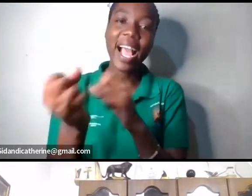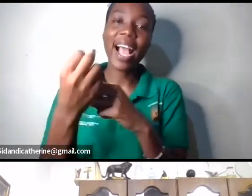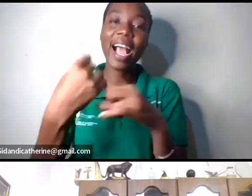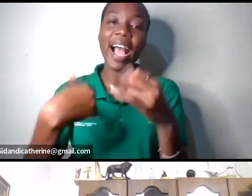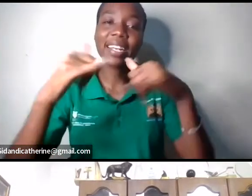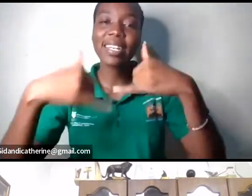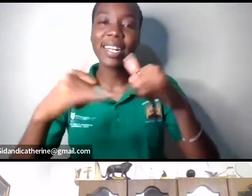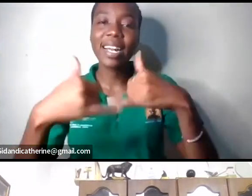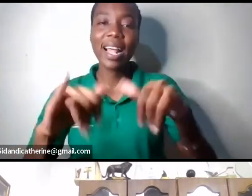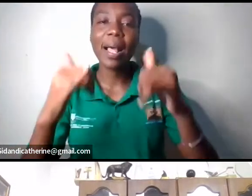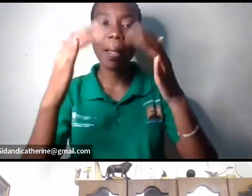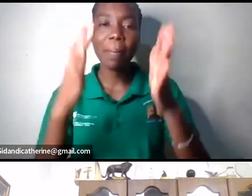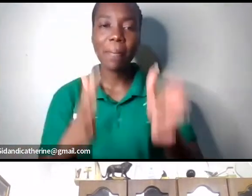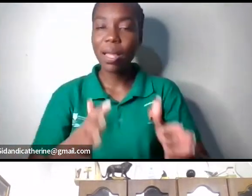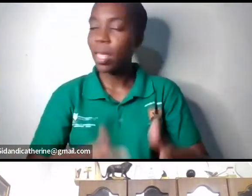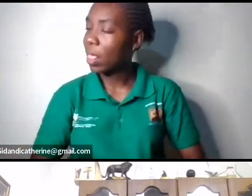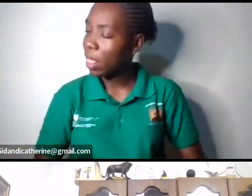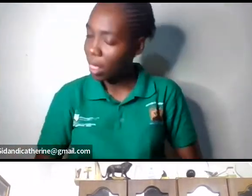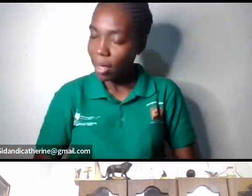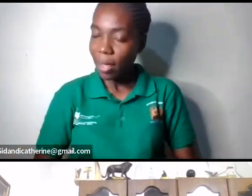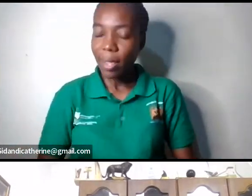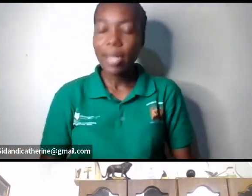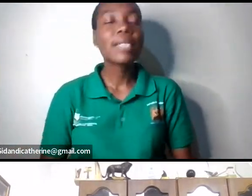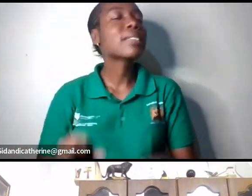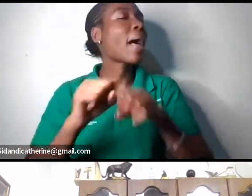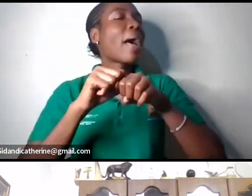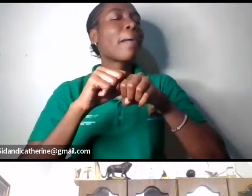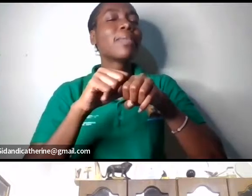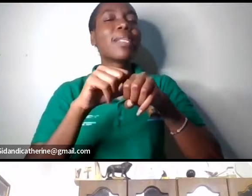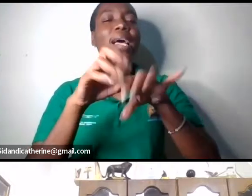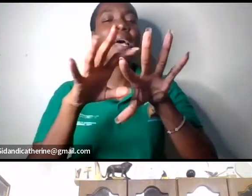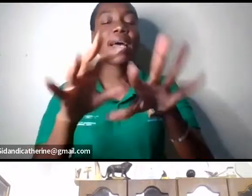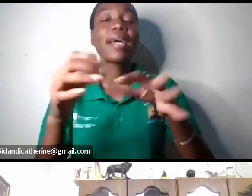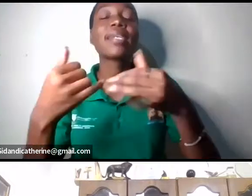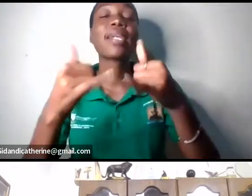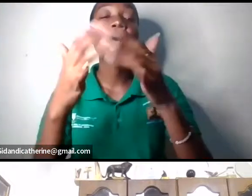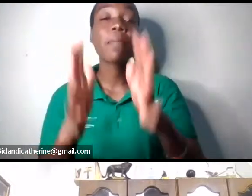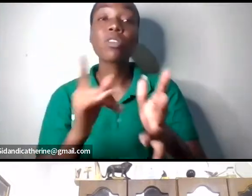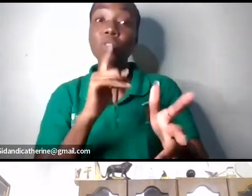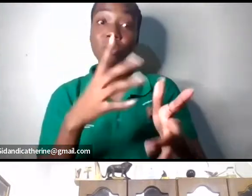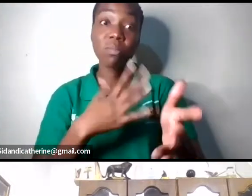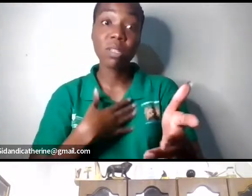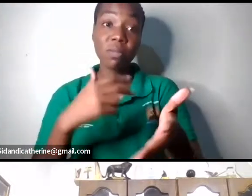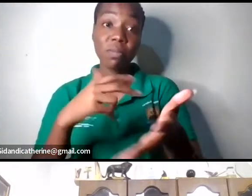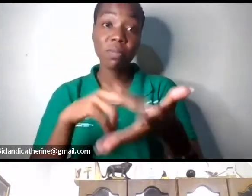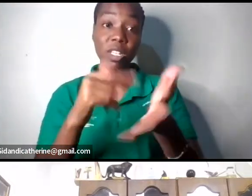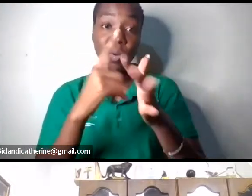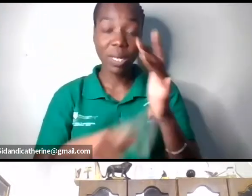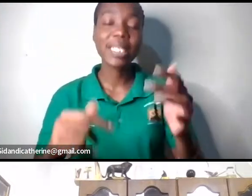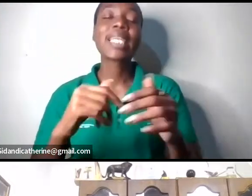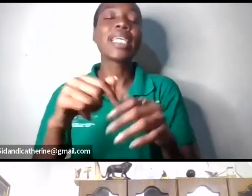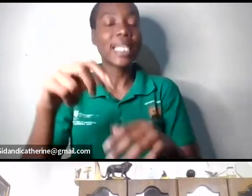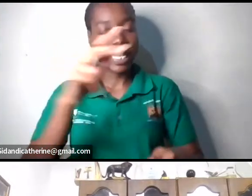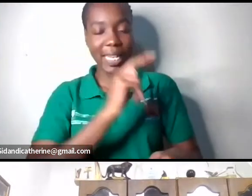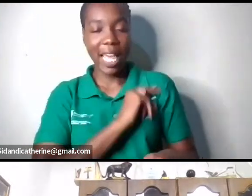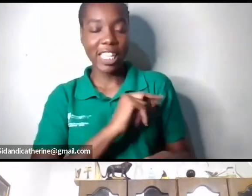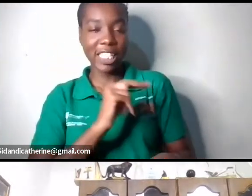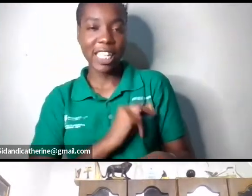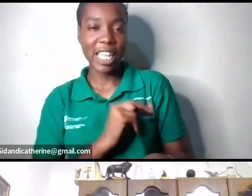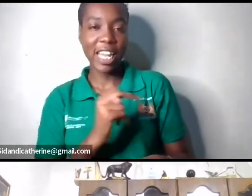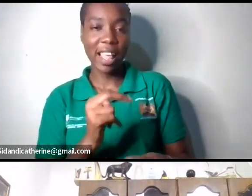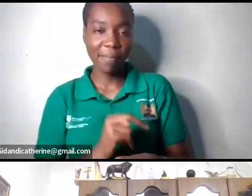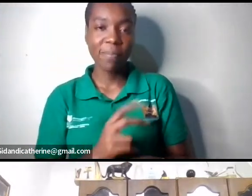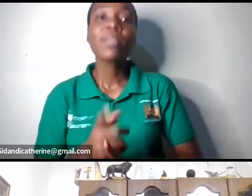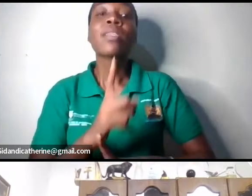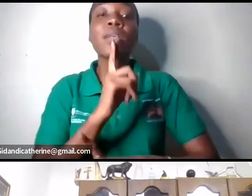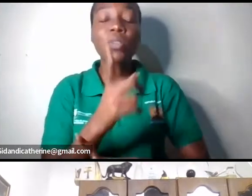supplies the rest of the world with drama. So, and by Nollywood, I mean Nigeria. So you're not short. And, they came and they decided